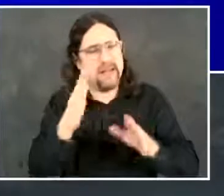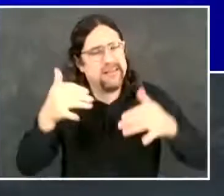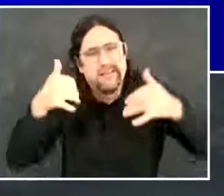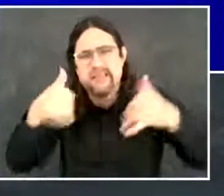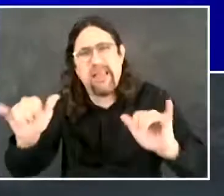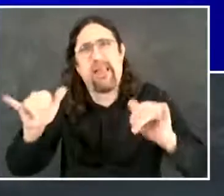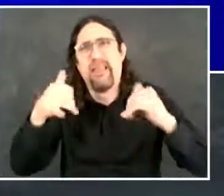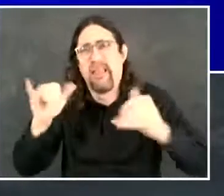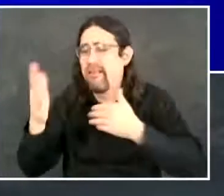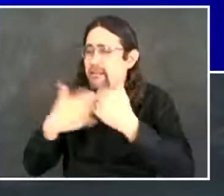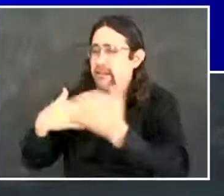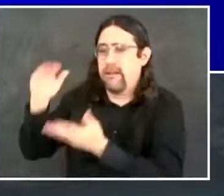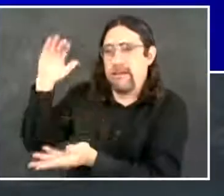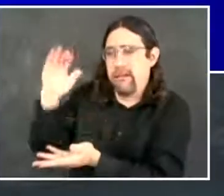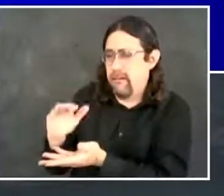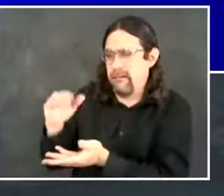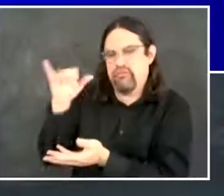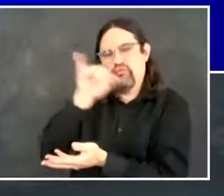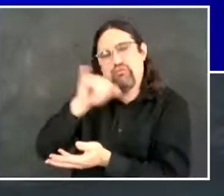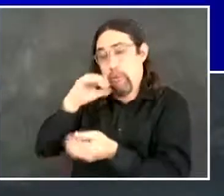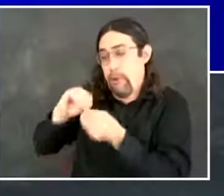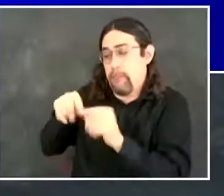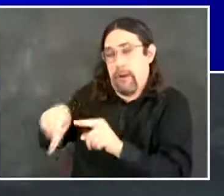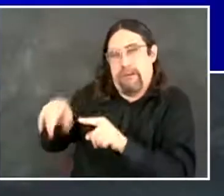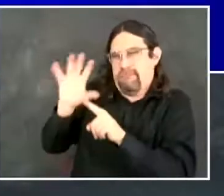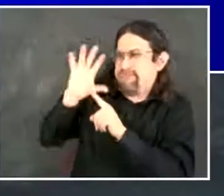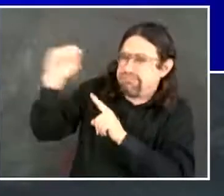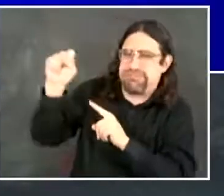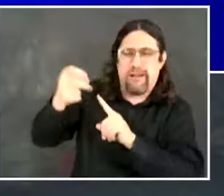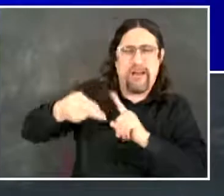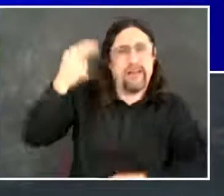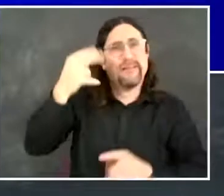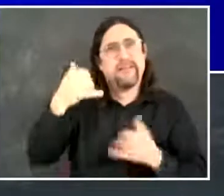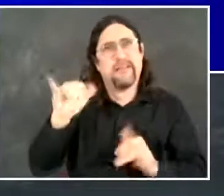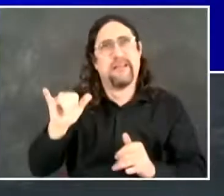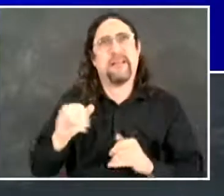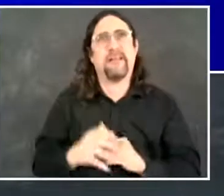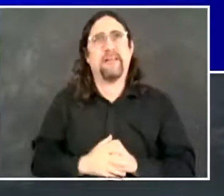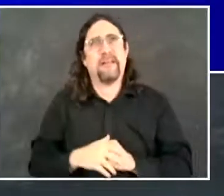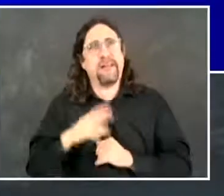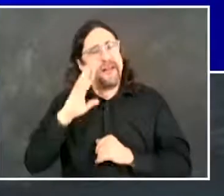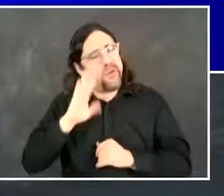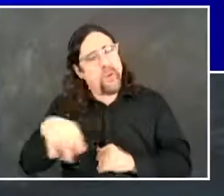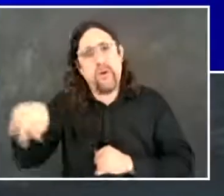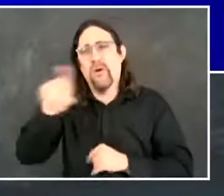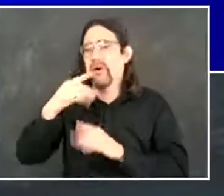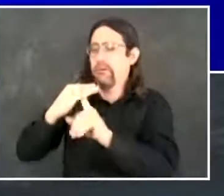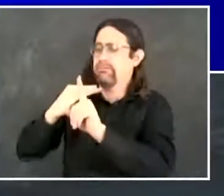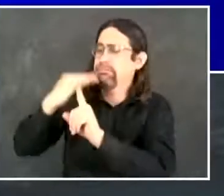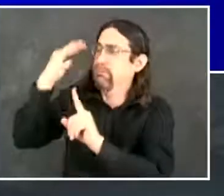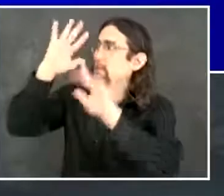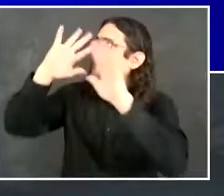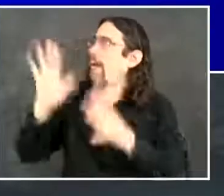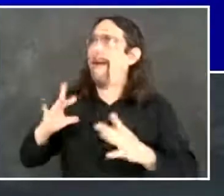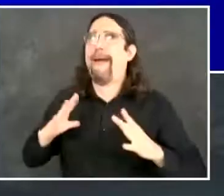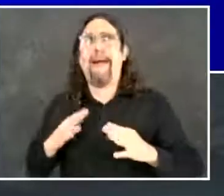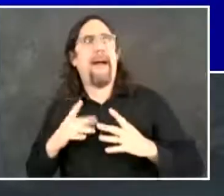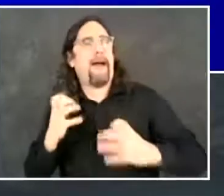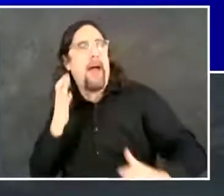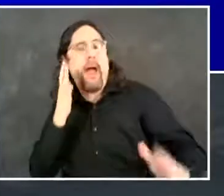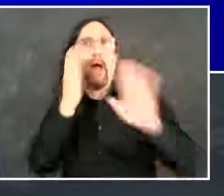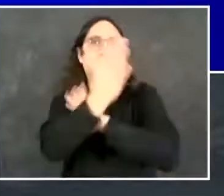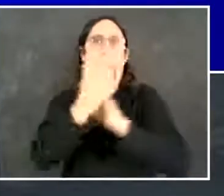got to look at those realities square in the eye. So, everything I'm telling